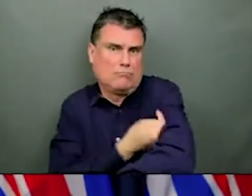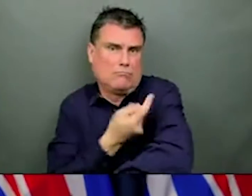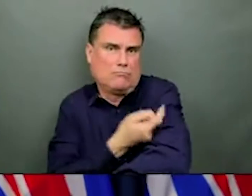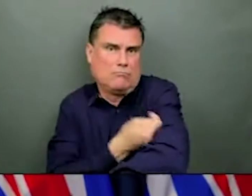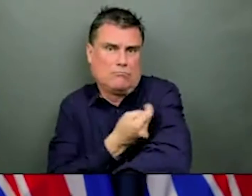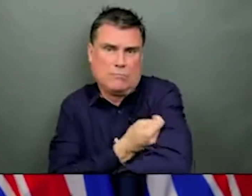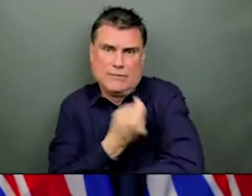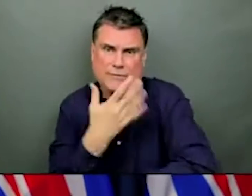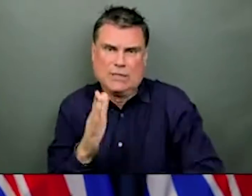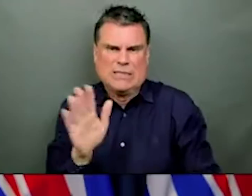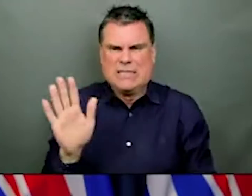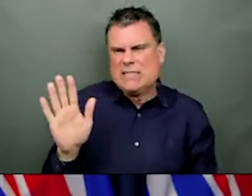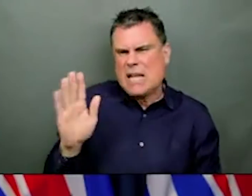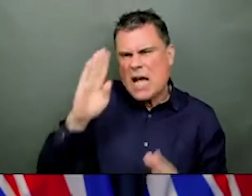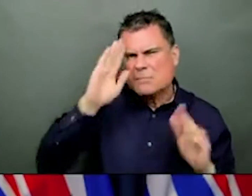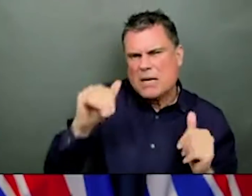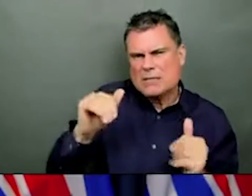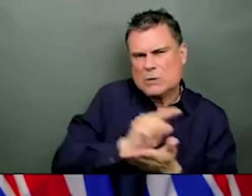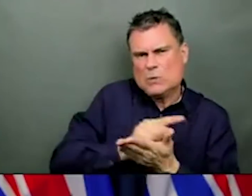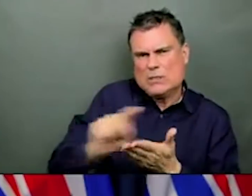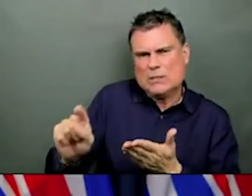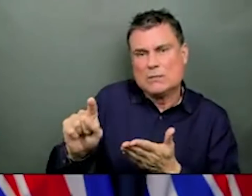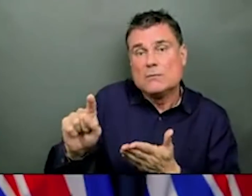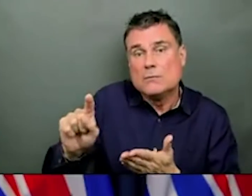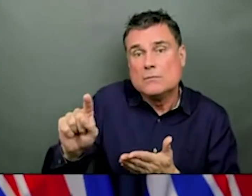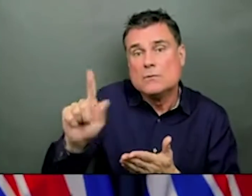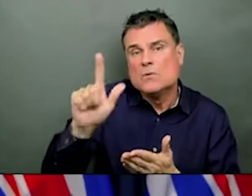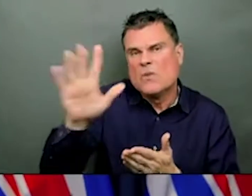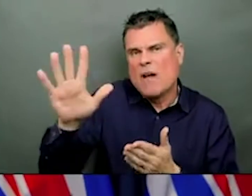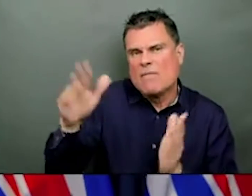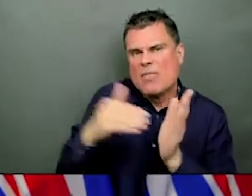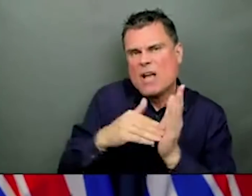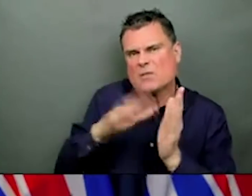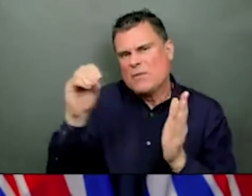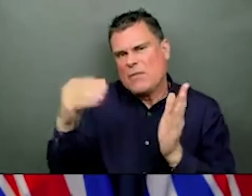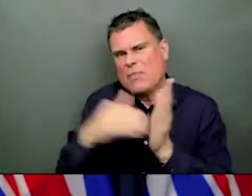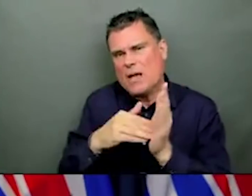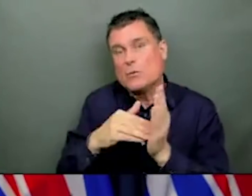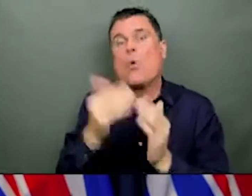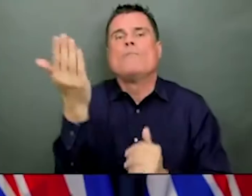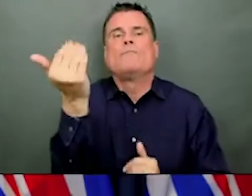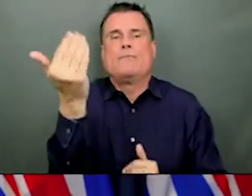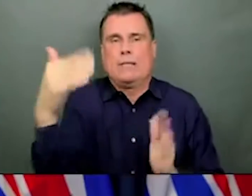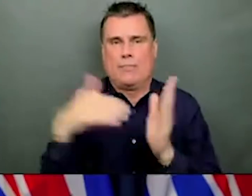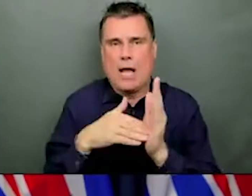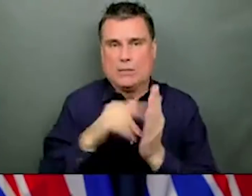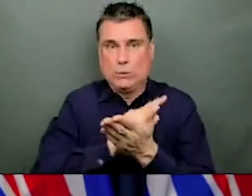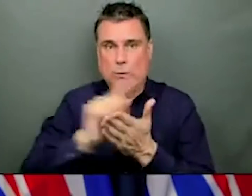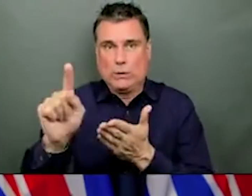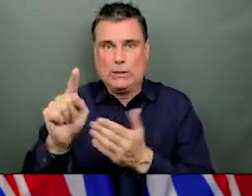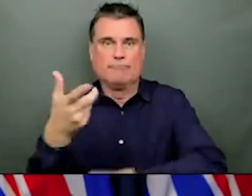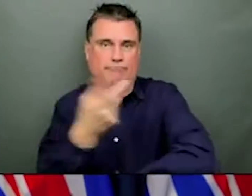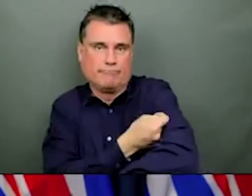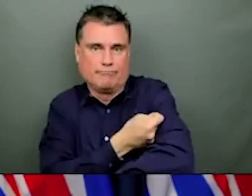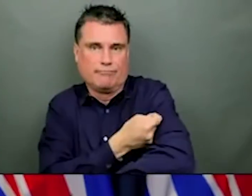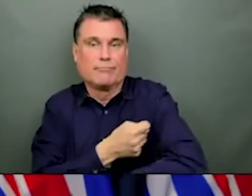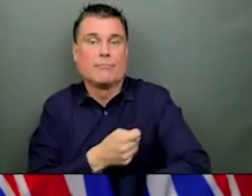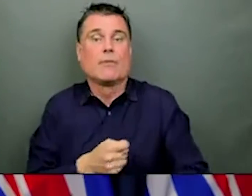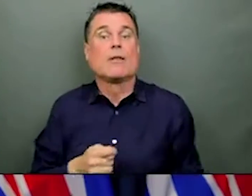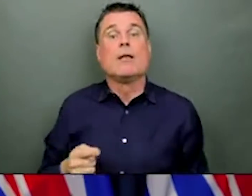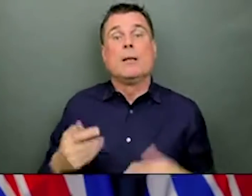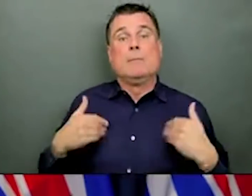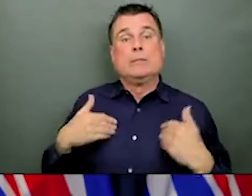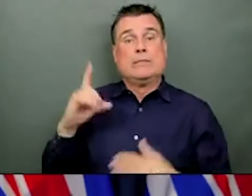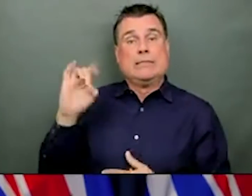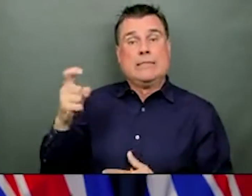certainly we're disappointed with the results in Coastal Health, and Minister Dix has taken responsibility for that on behalf of the government